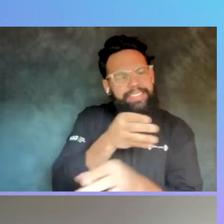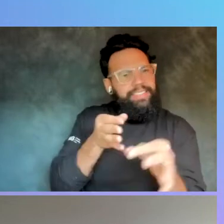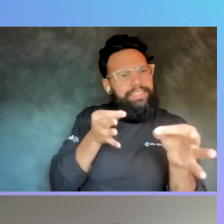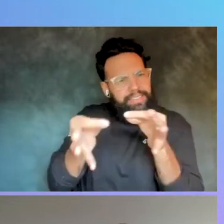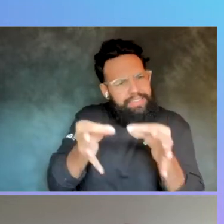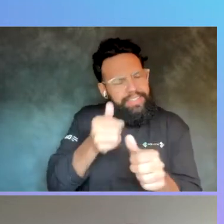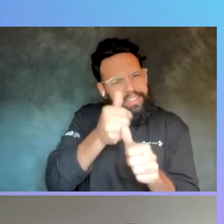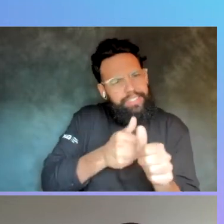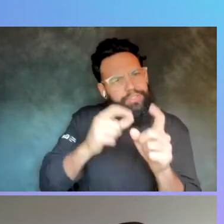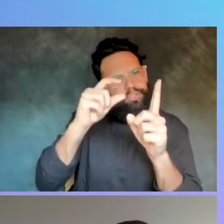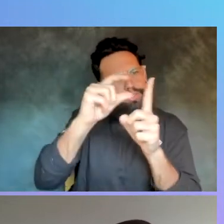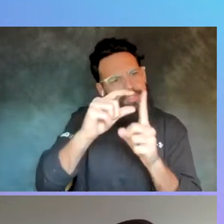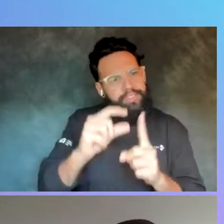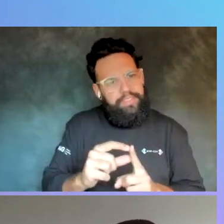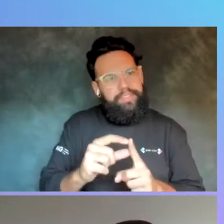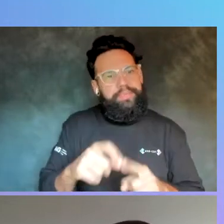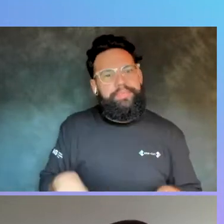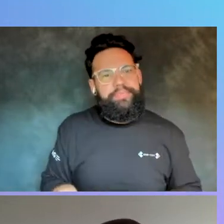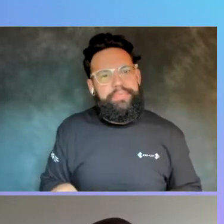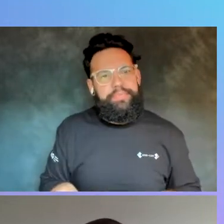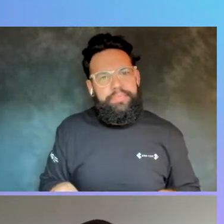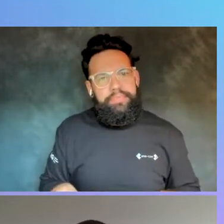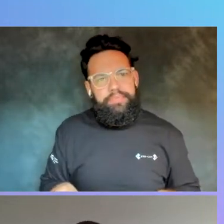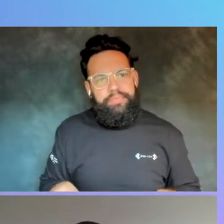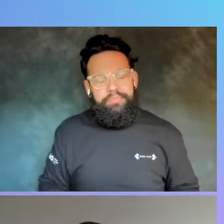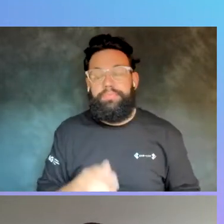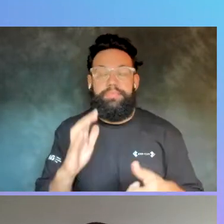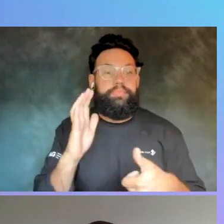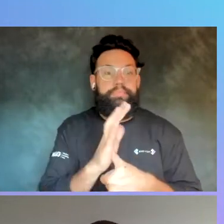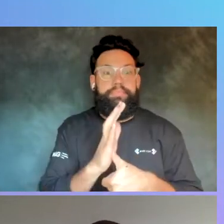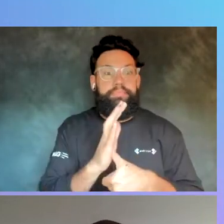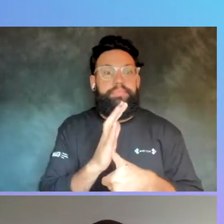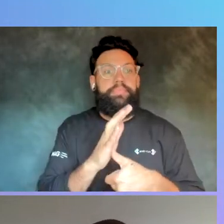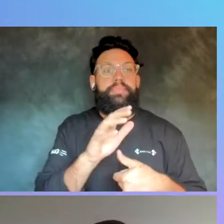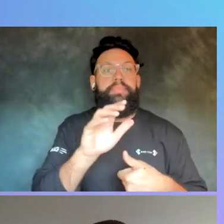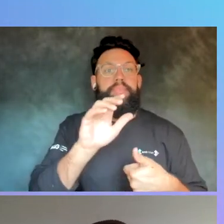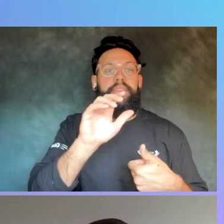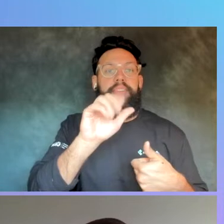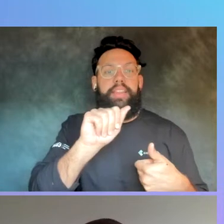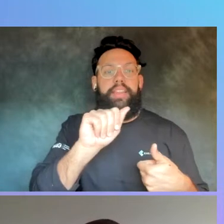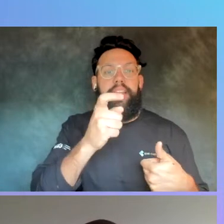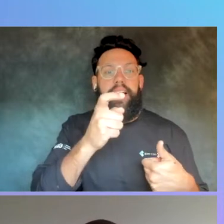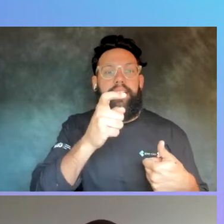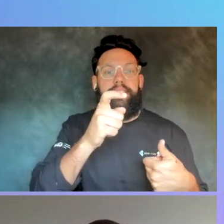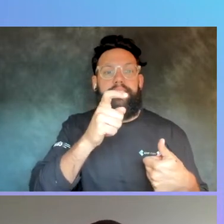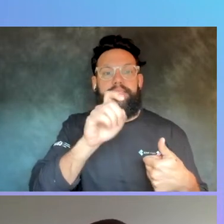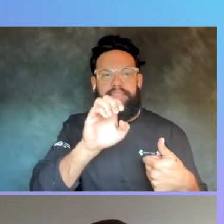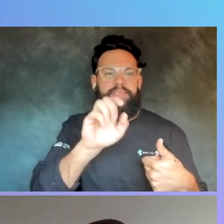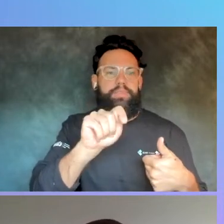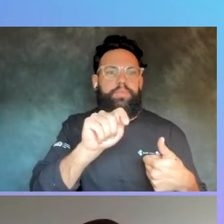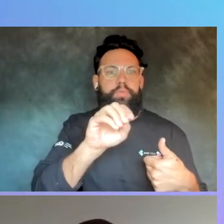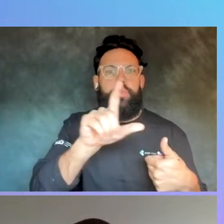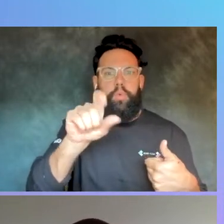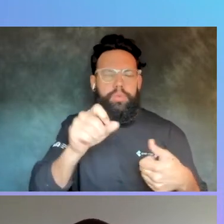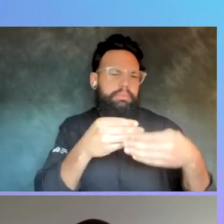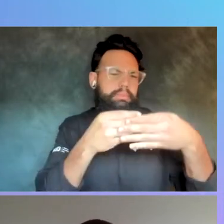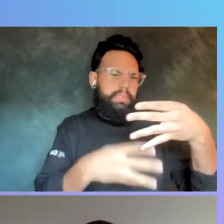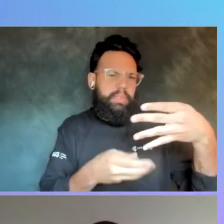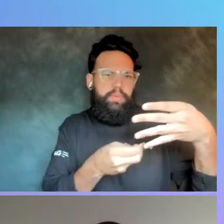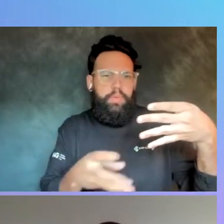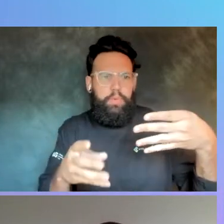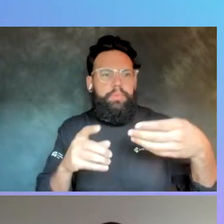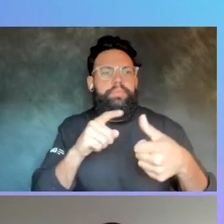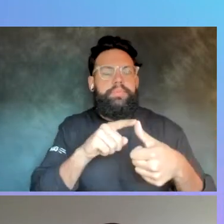of the story. One is the Axe tools. Here we have Axe Core as the open source